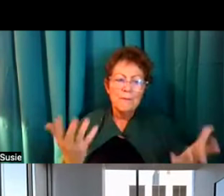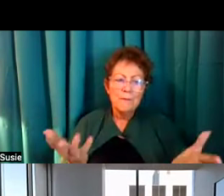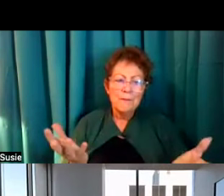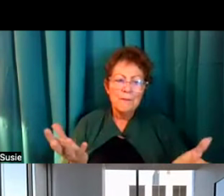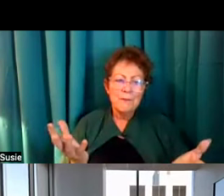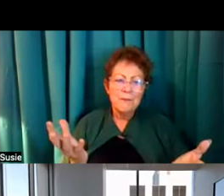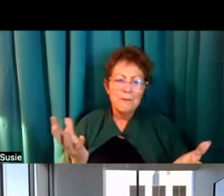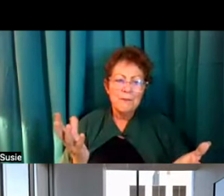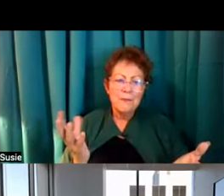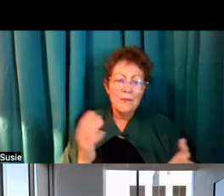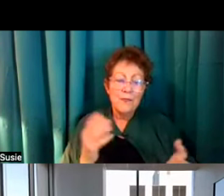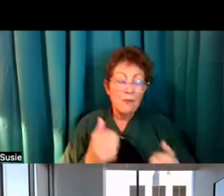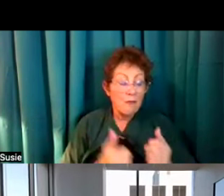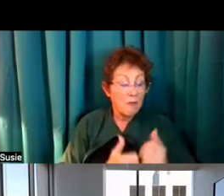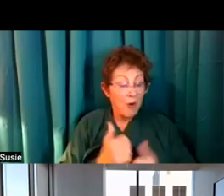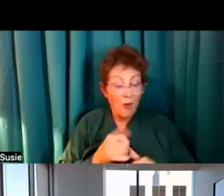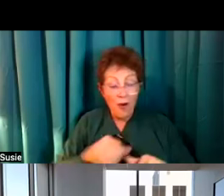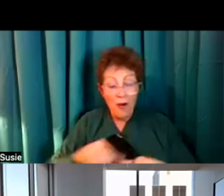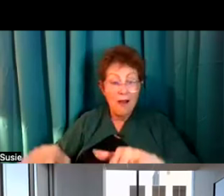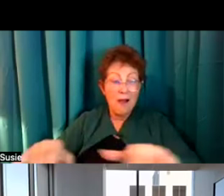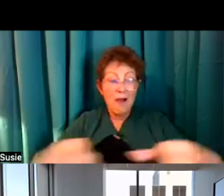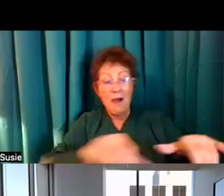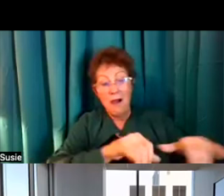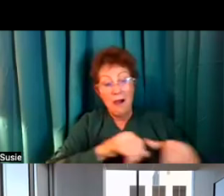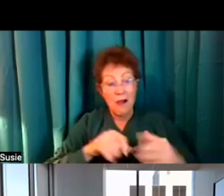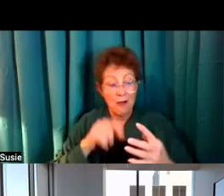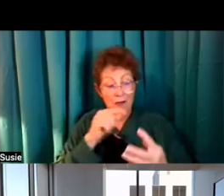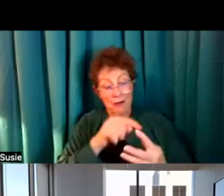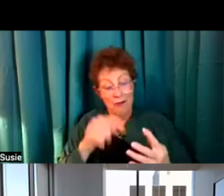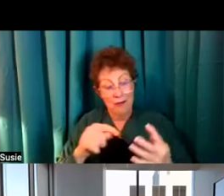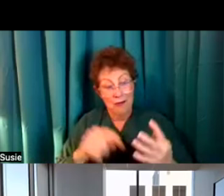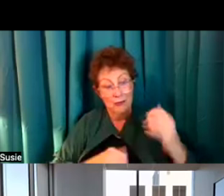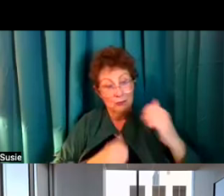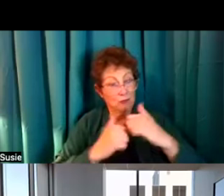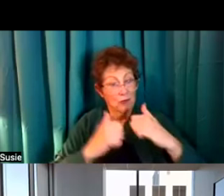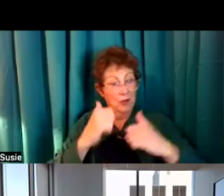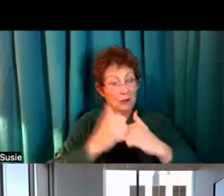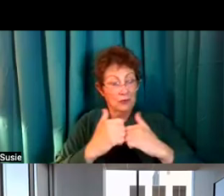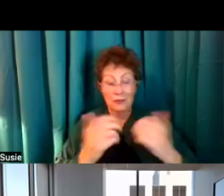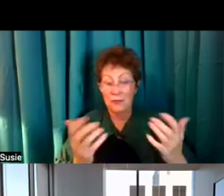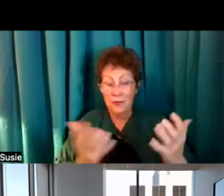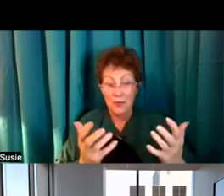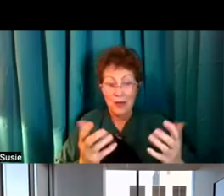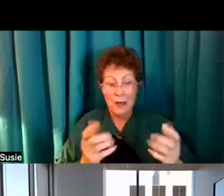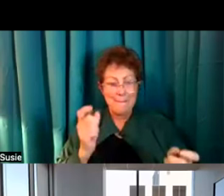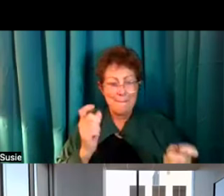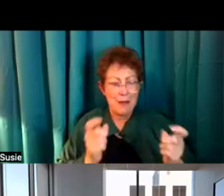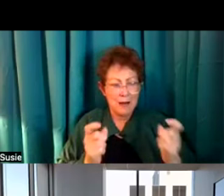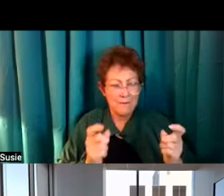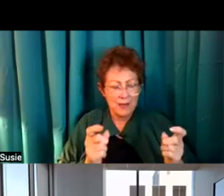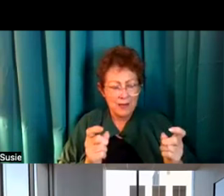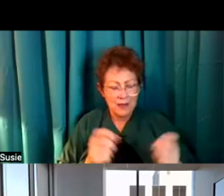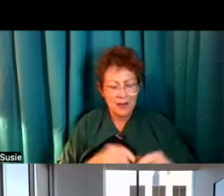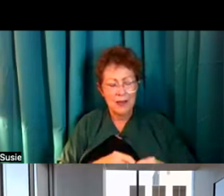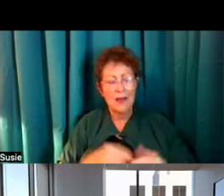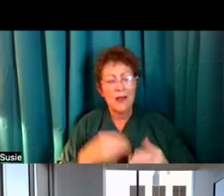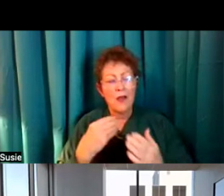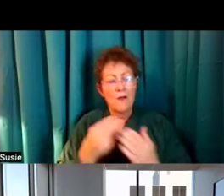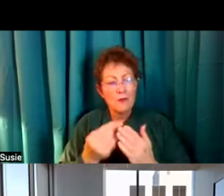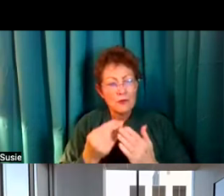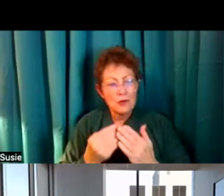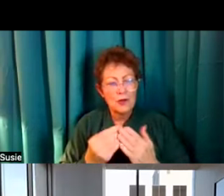overriding commonality across these all of these alternative structures is modifying the fiduciary duties of